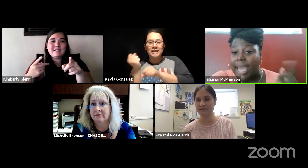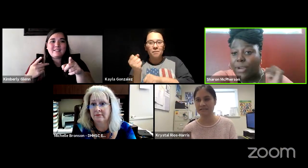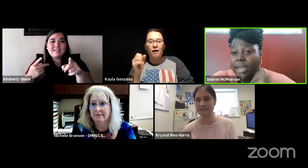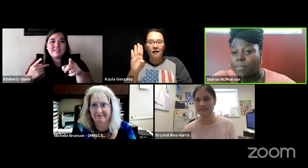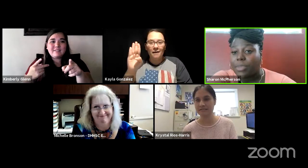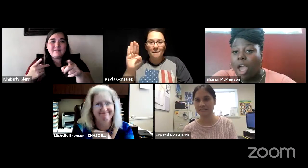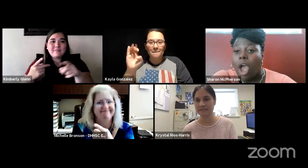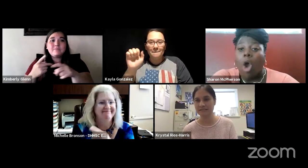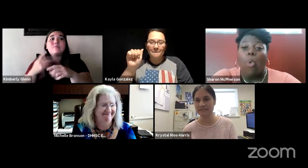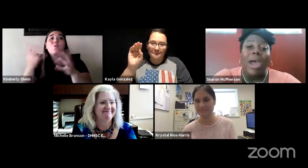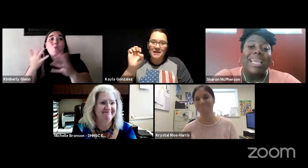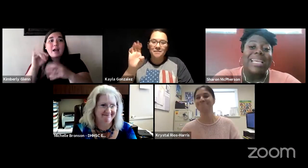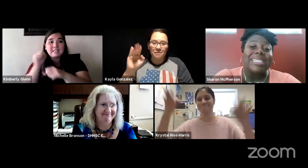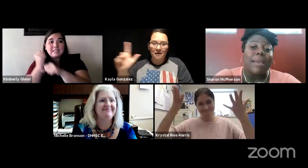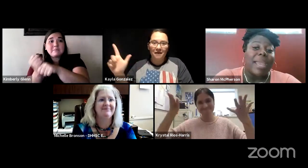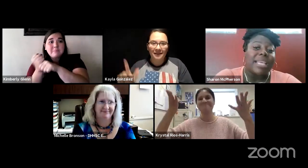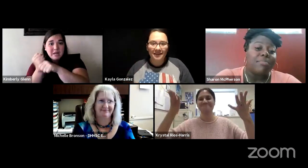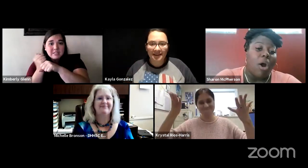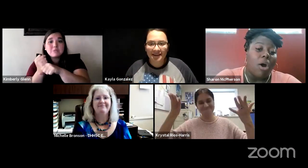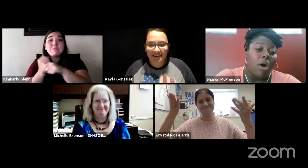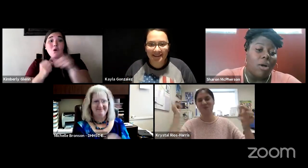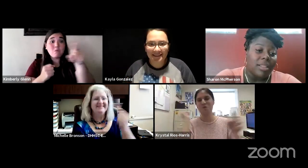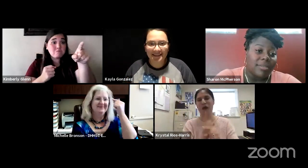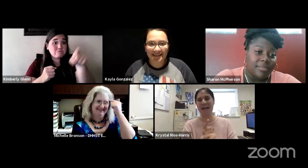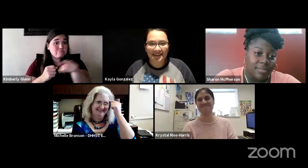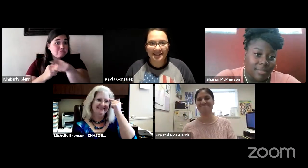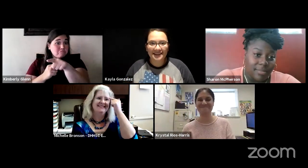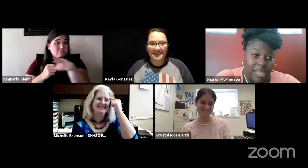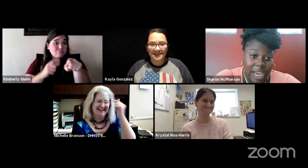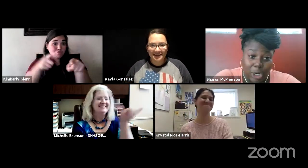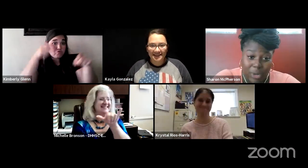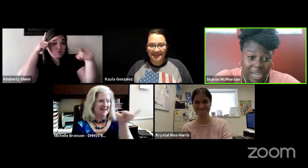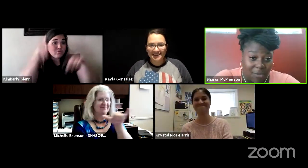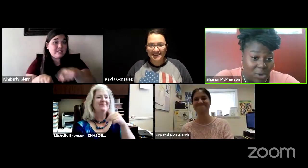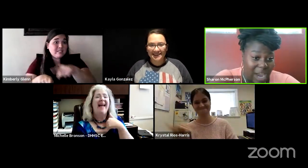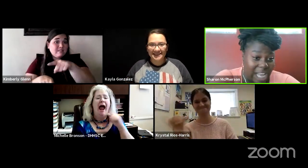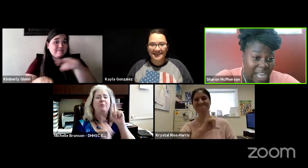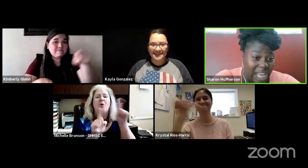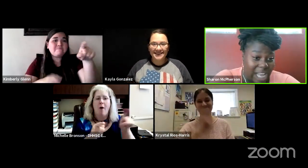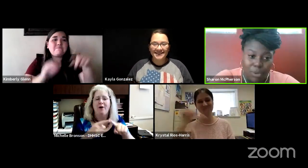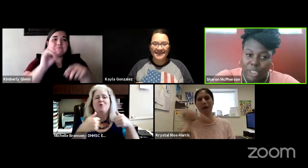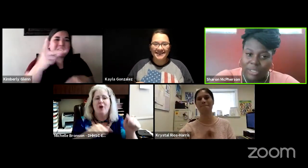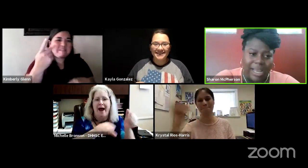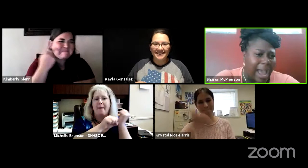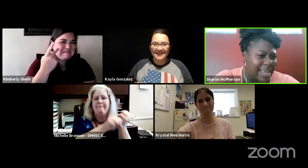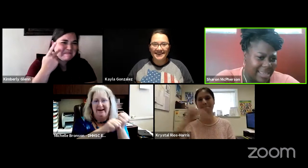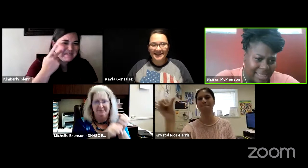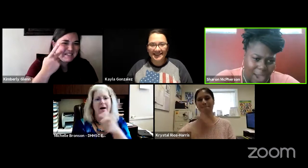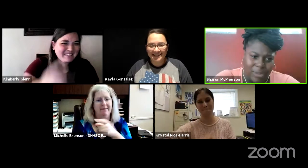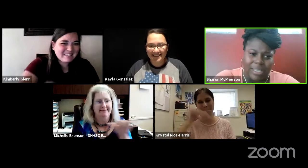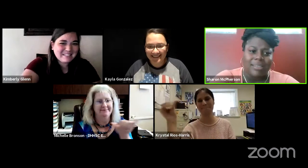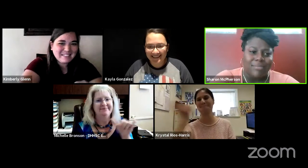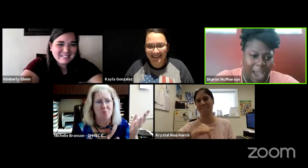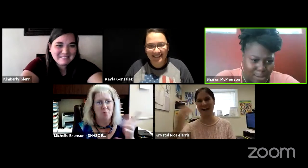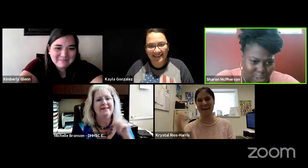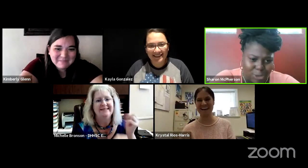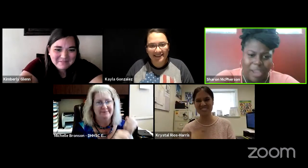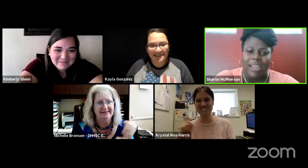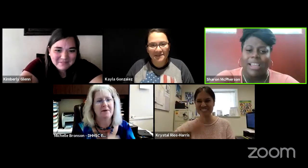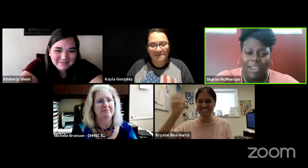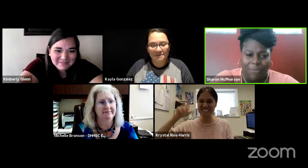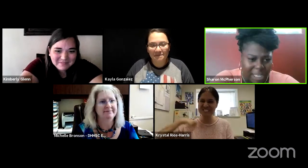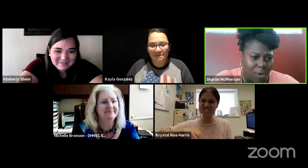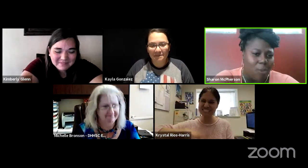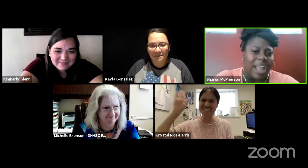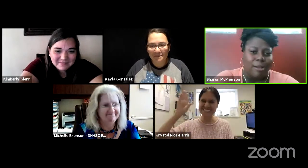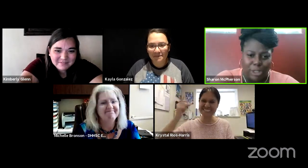Sorry, Kayla had her hand up. What is baseball? Do any of you guys want to answer? Michelle's saying, I think that was it. I was going to